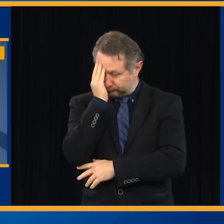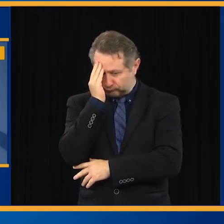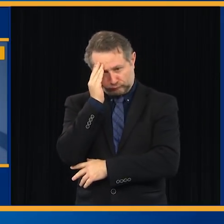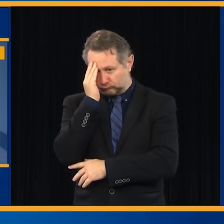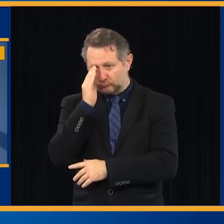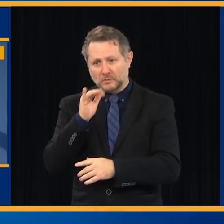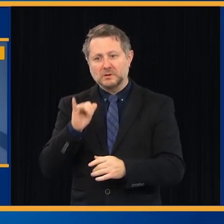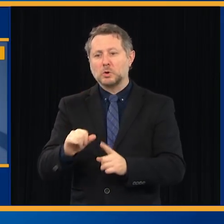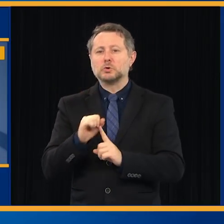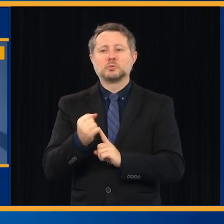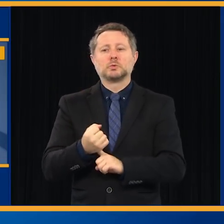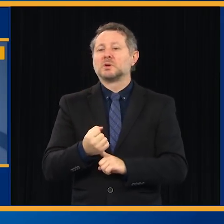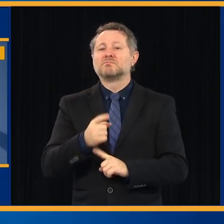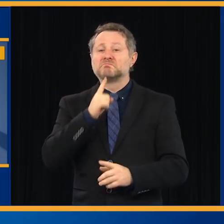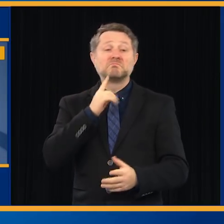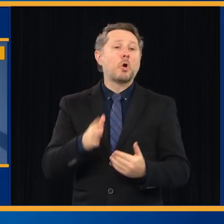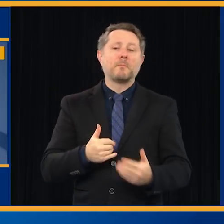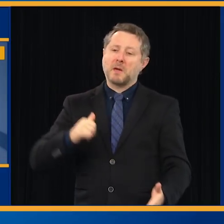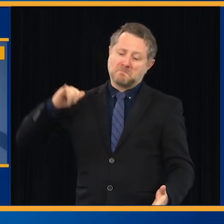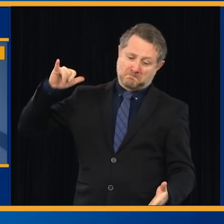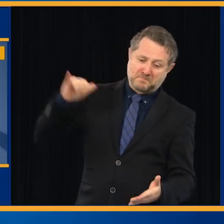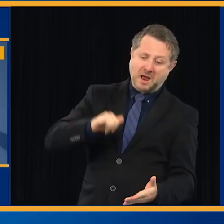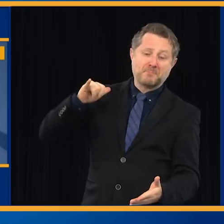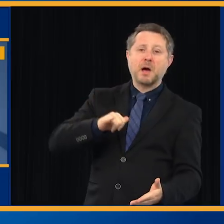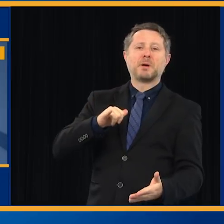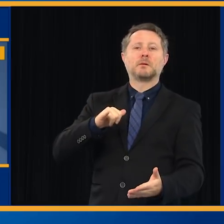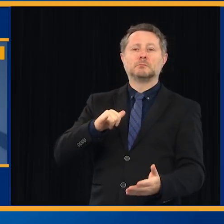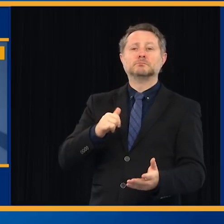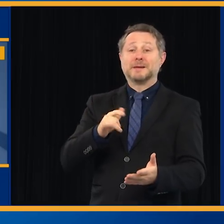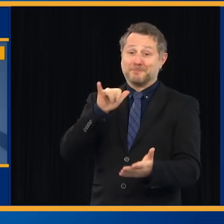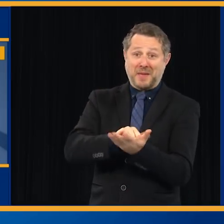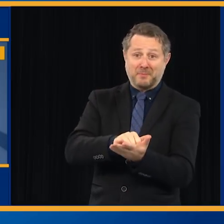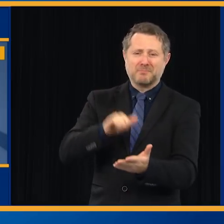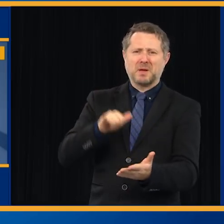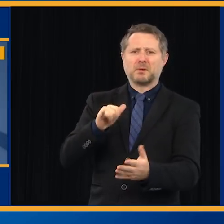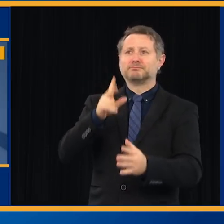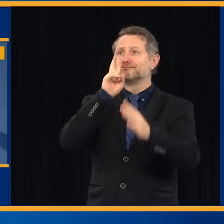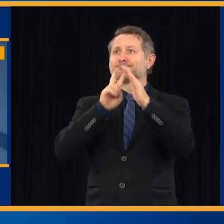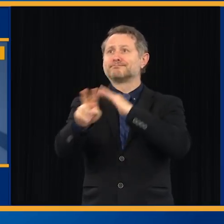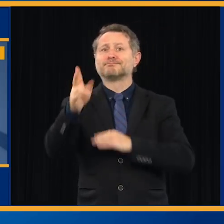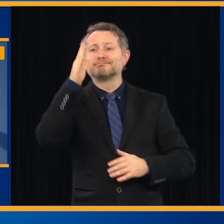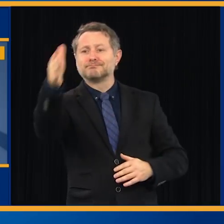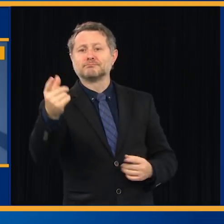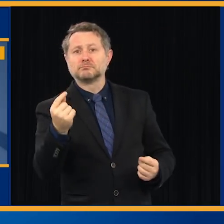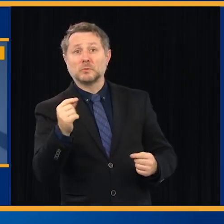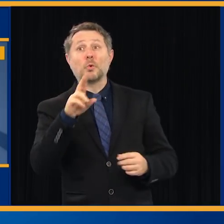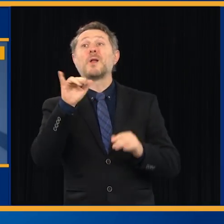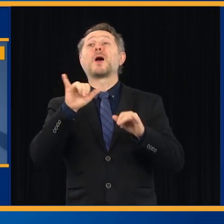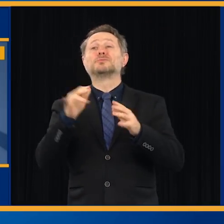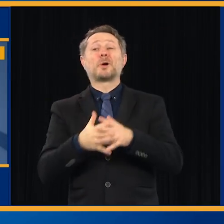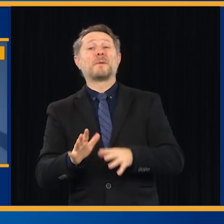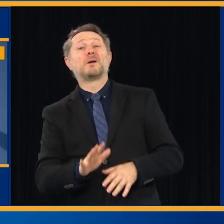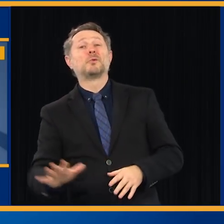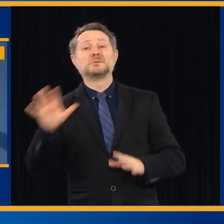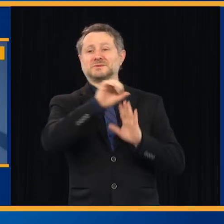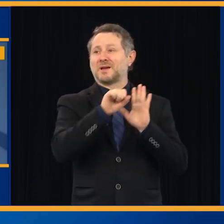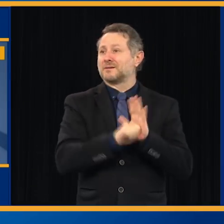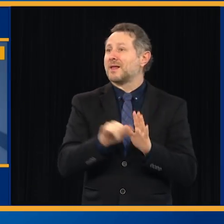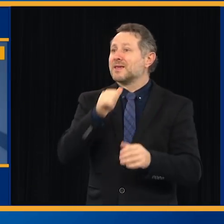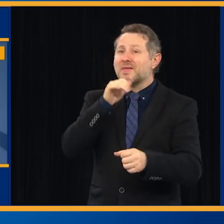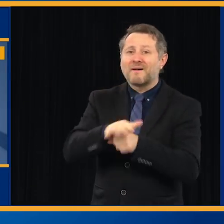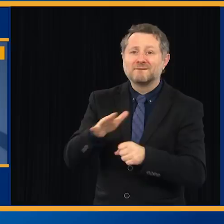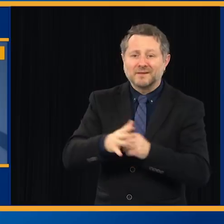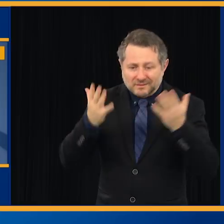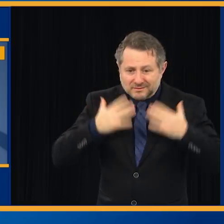that nobody anticipated. It happened all across the country. You couldn't get enough gowns. You couldn't get enough